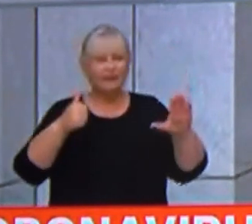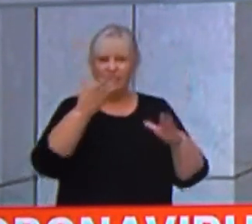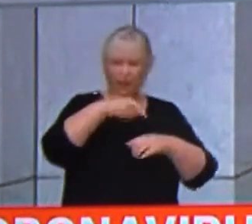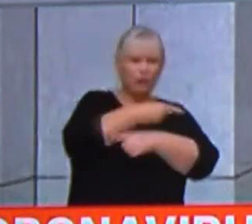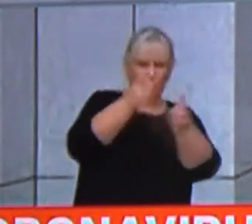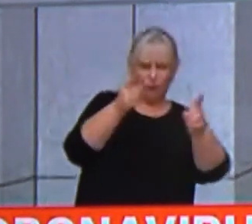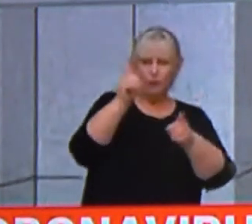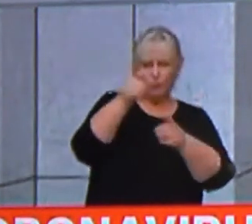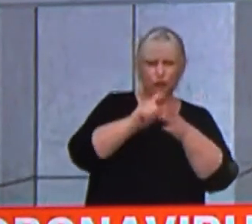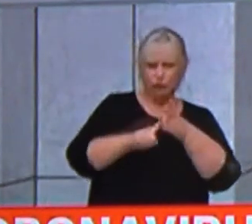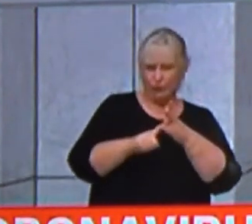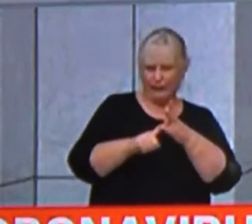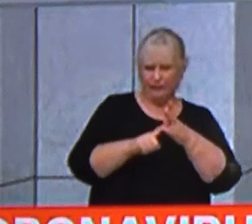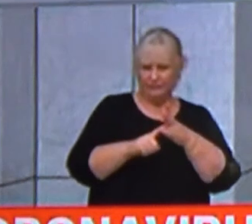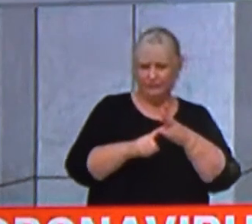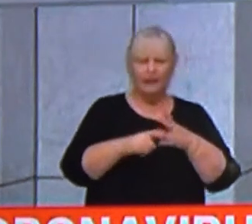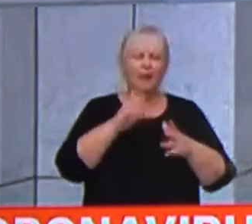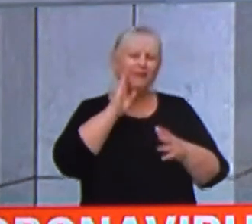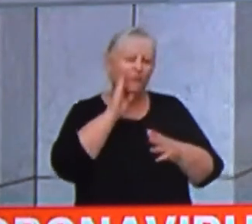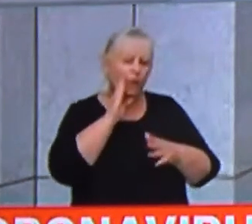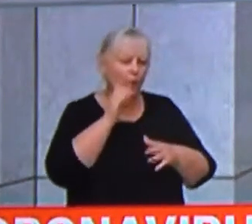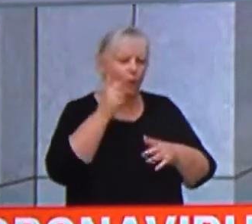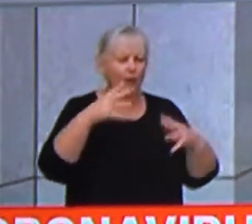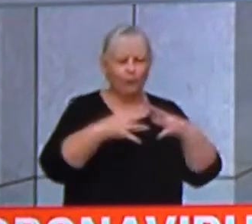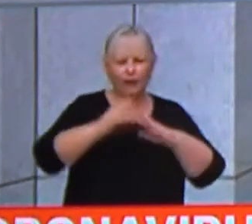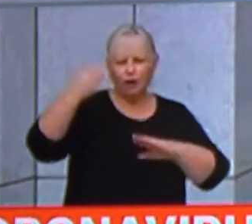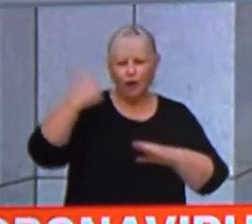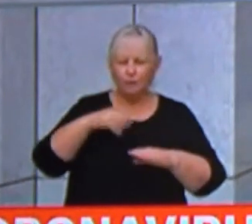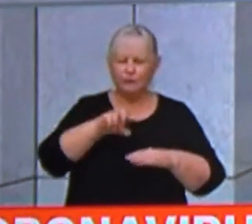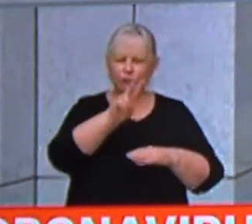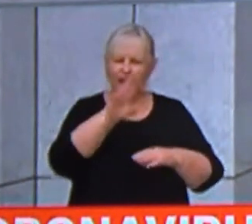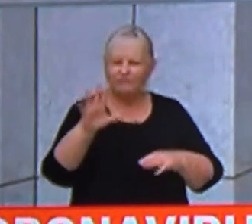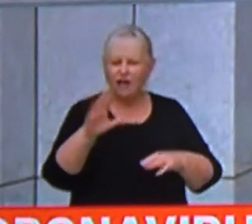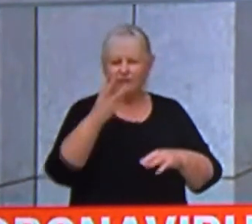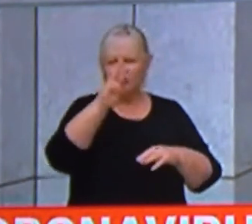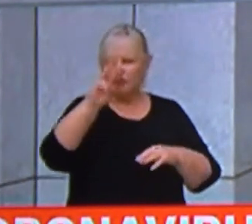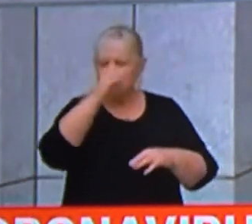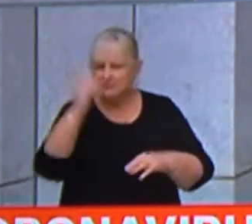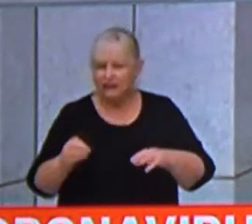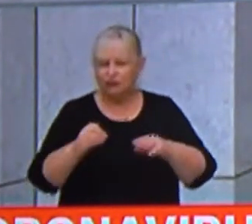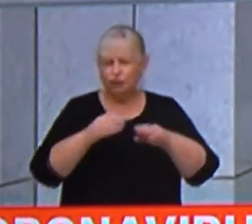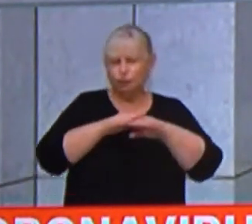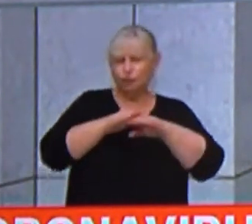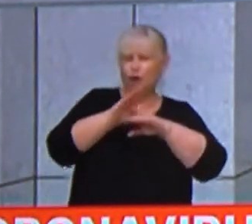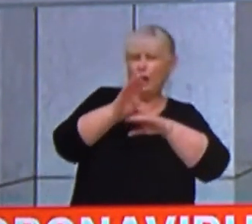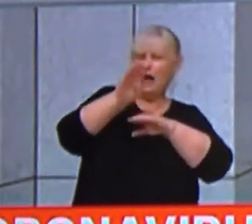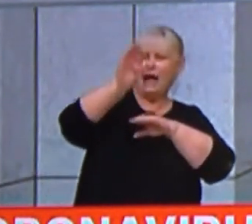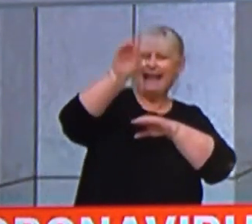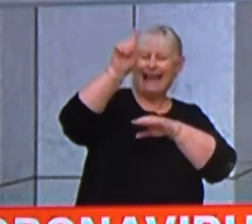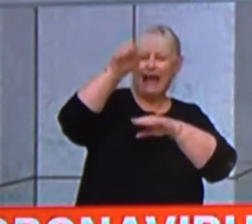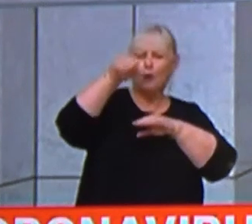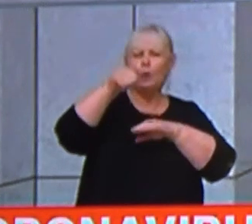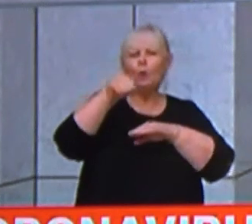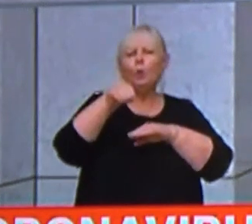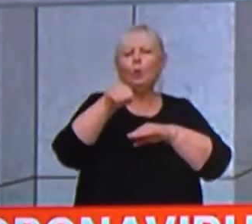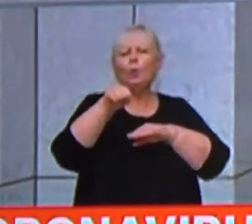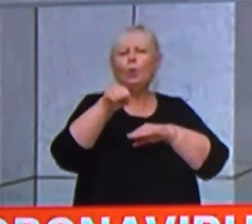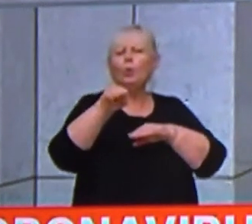on as well, and will be working with them to that end. Finally, I would say that overnight, when the midnight ban